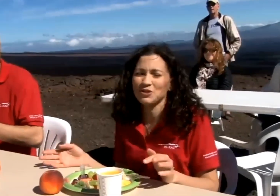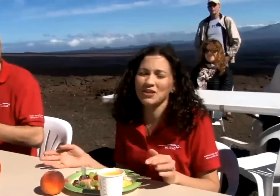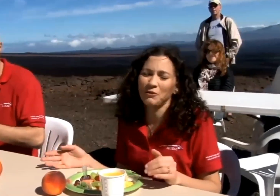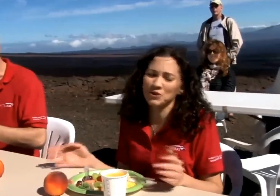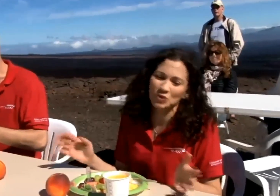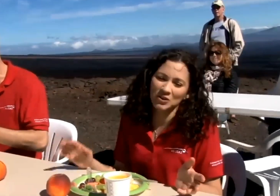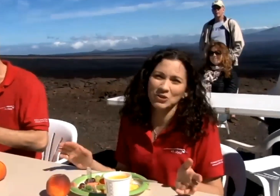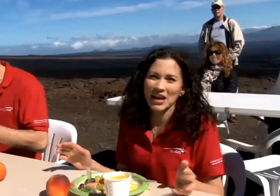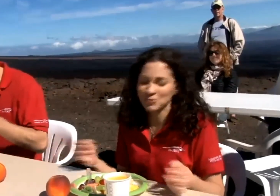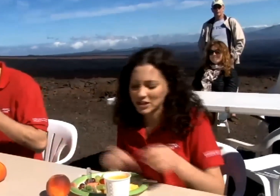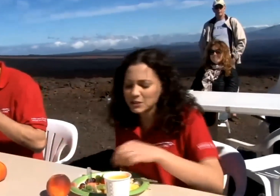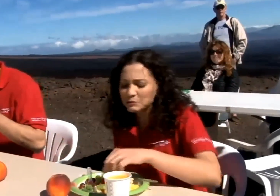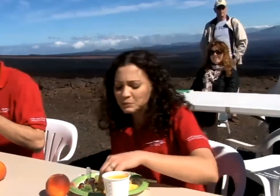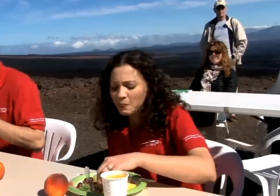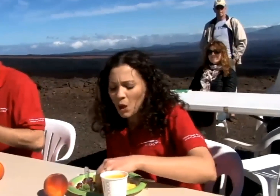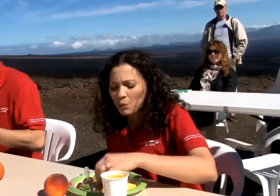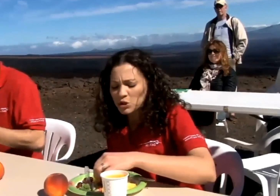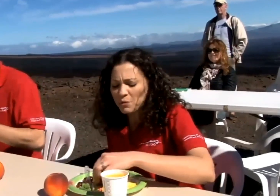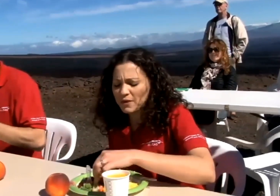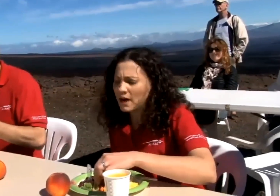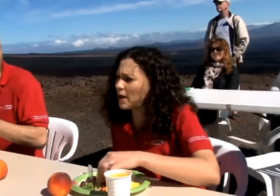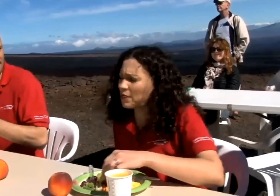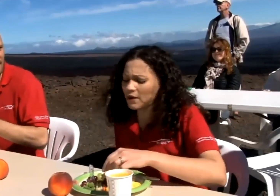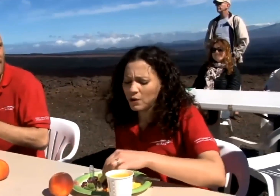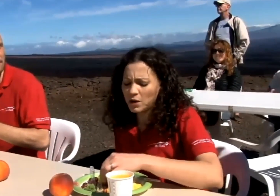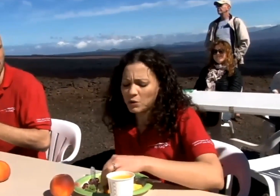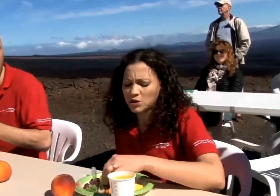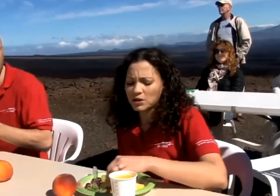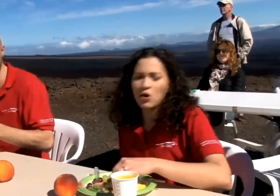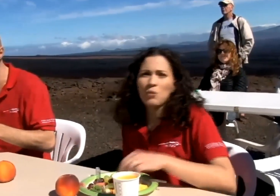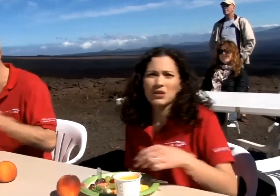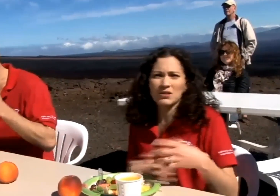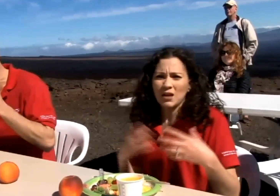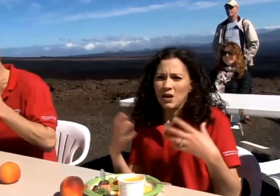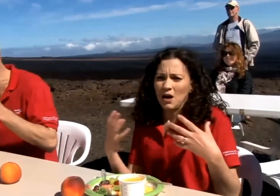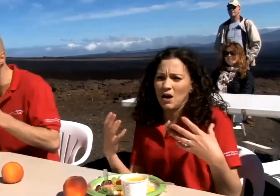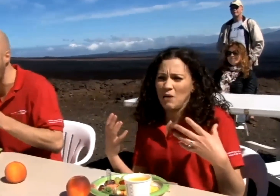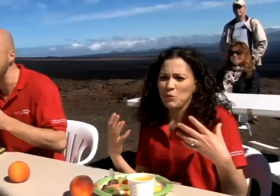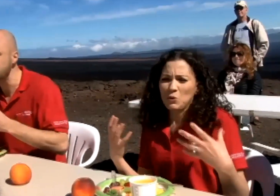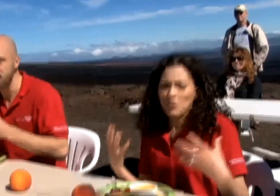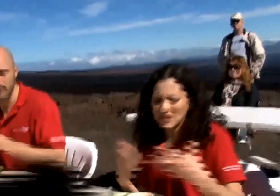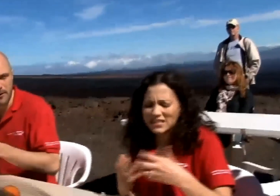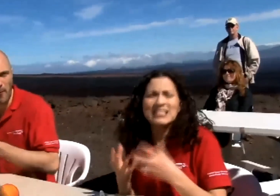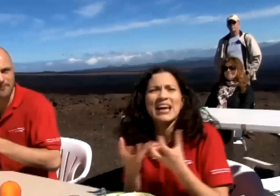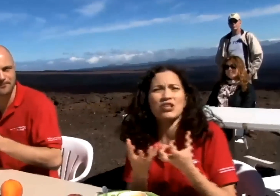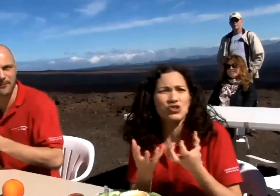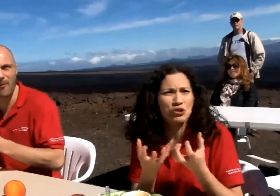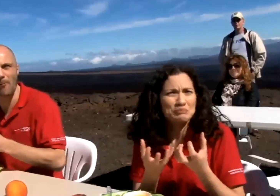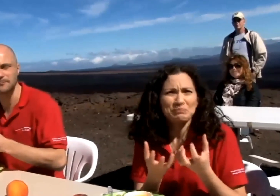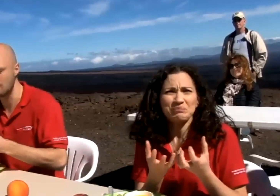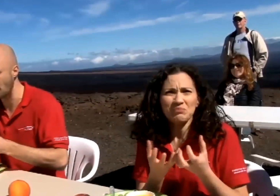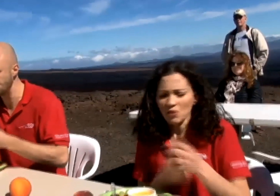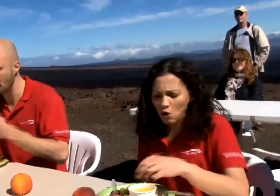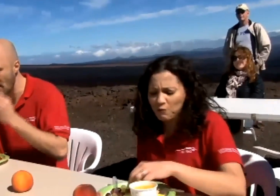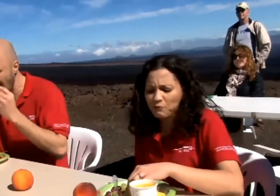is either freeze-dried or dehydrated. But something that I think we shared in common is we were missing the